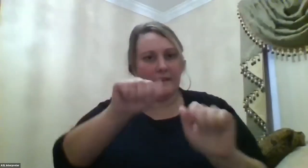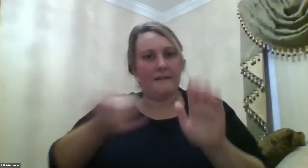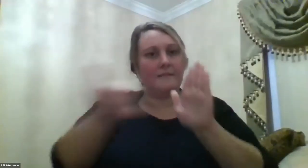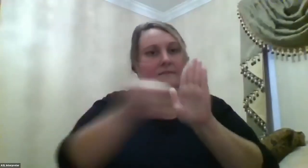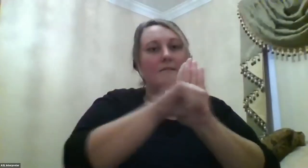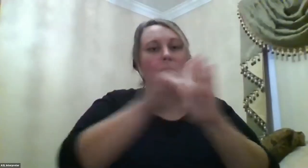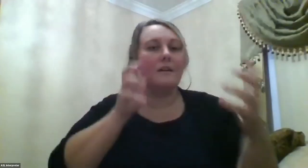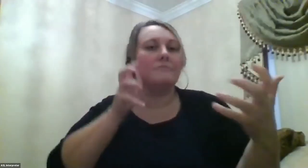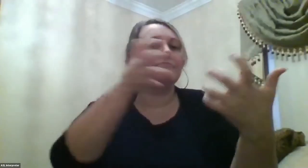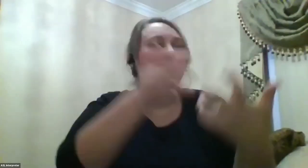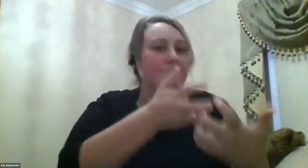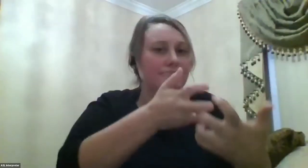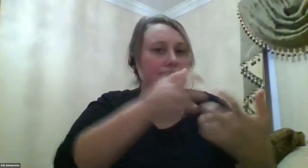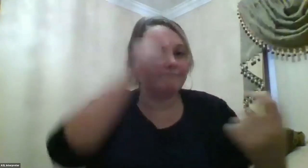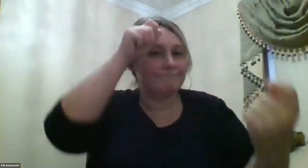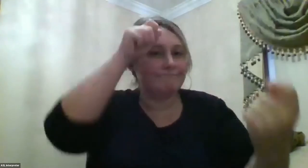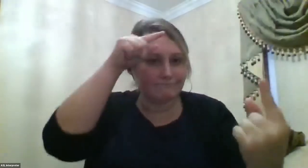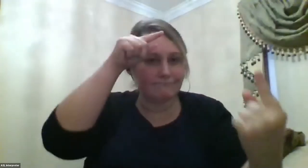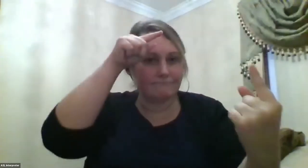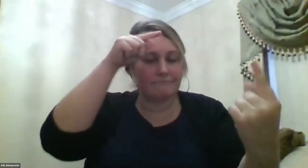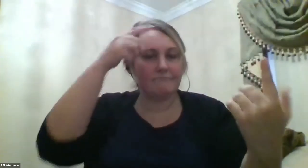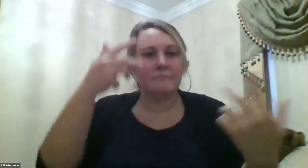for me in my, um,